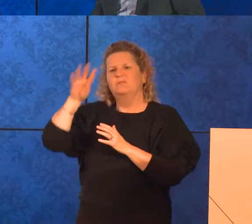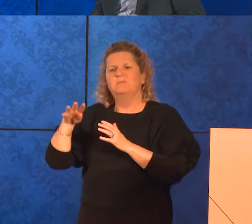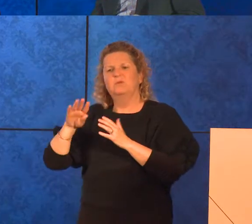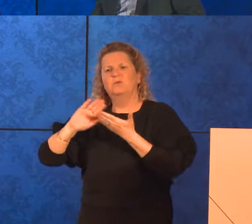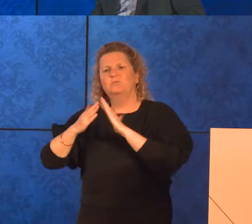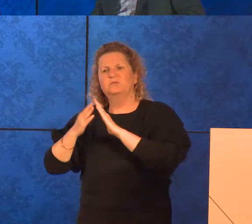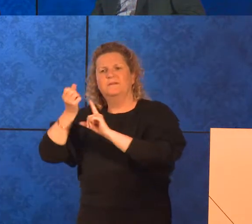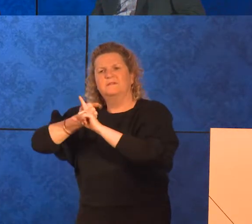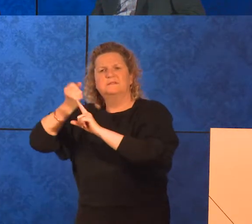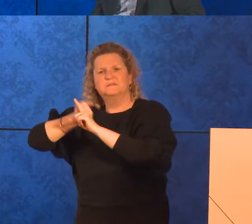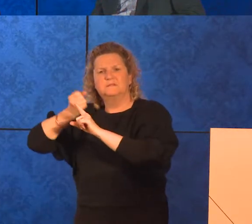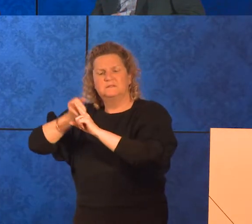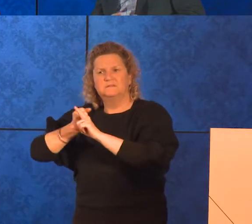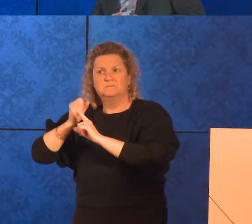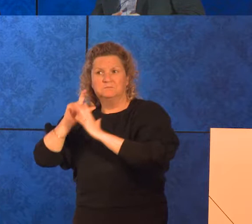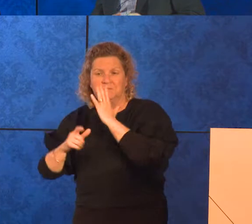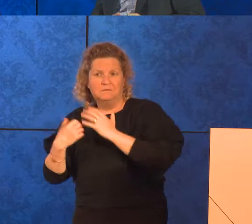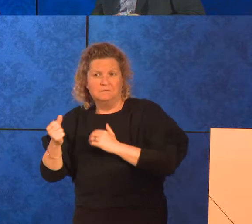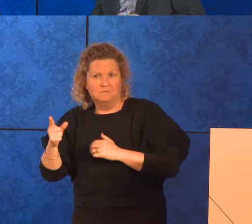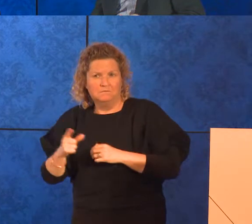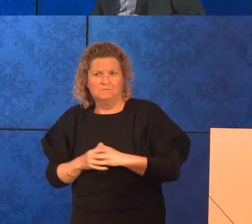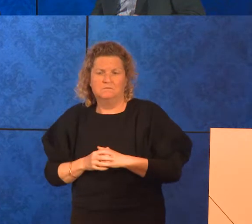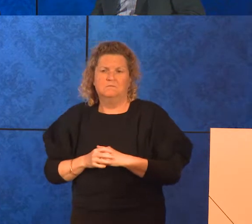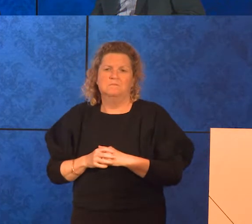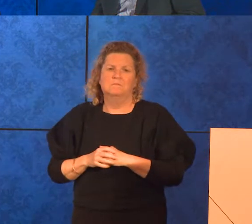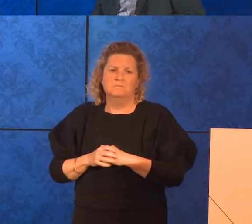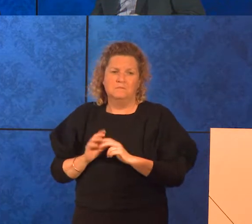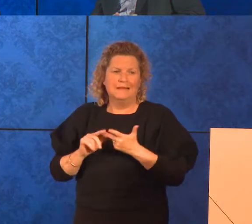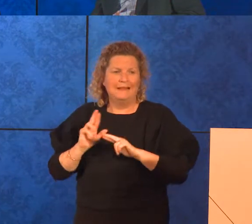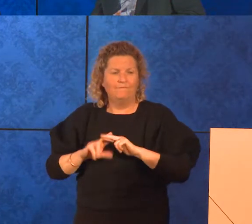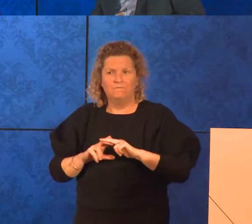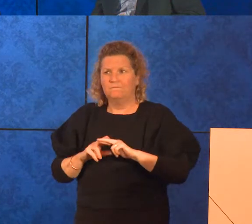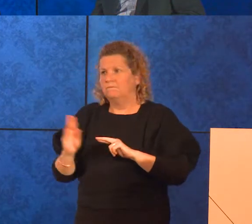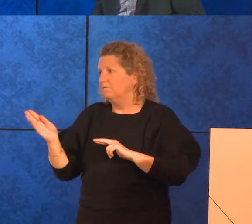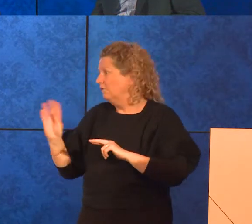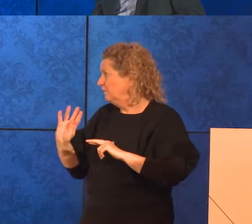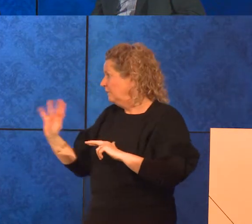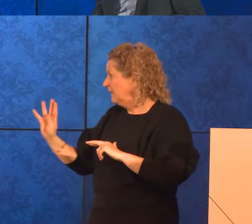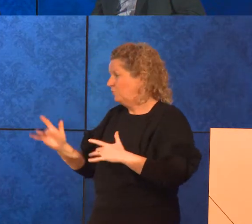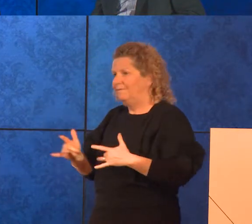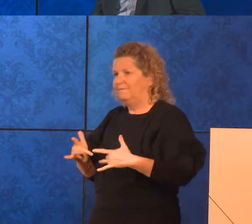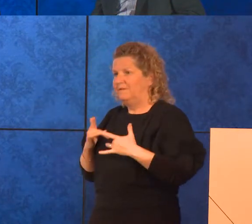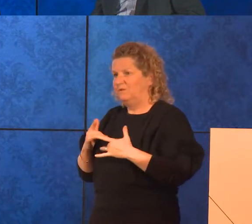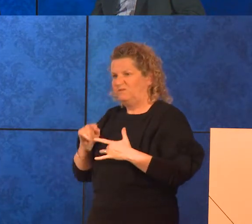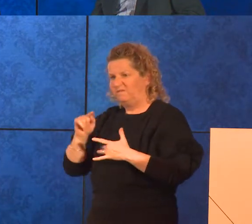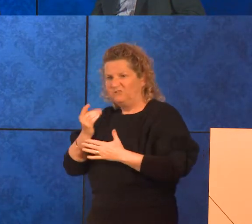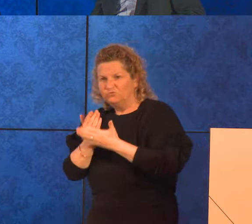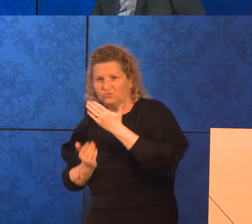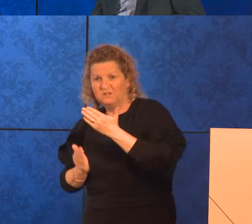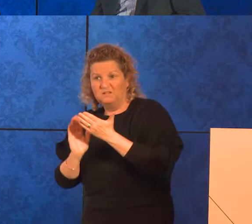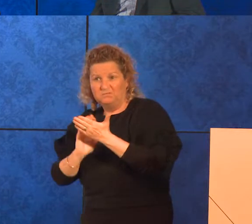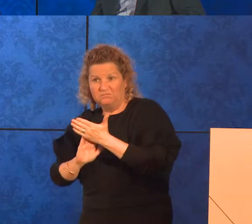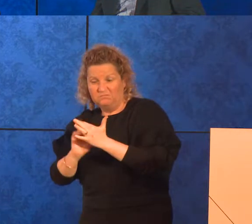LGBTIQ advocacy for people with disability, and whether the panellist felt that the media would be interested in